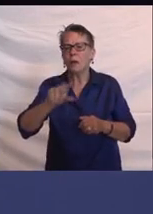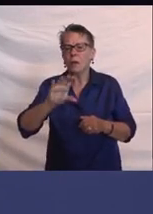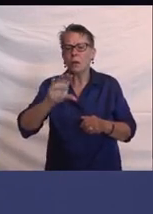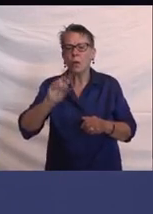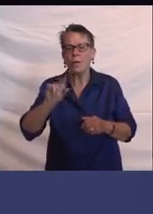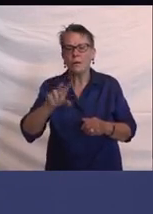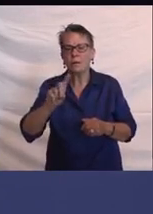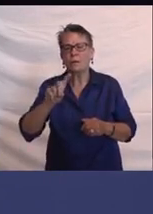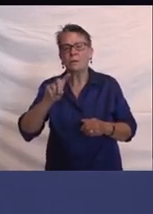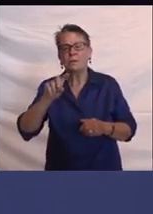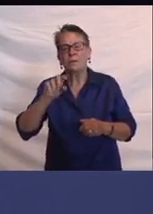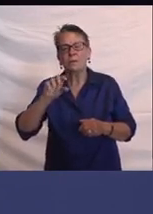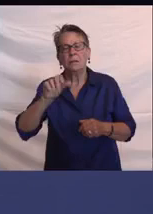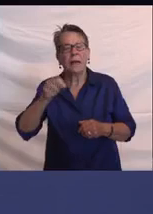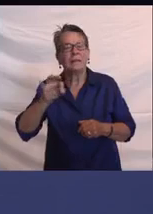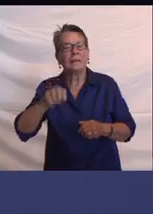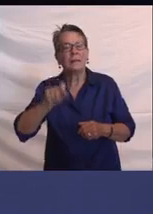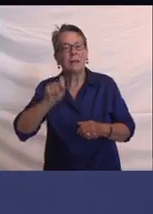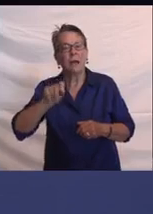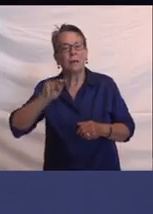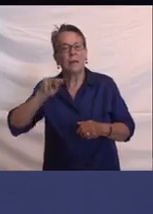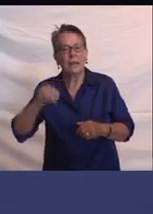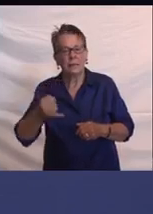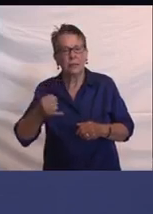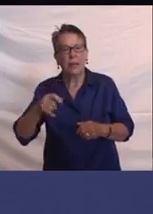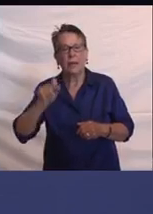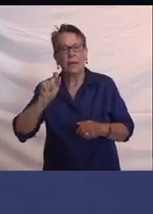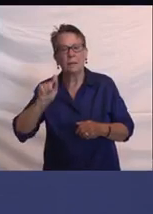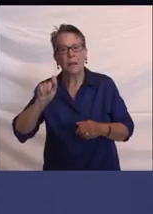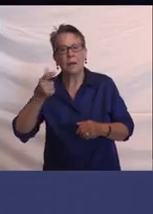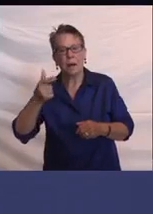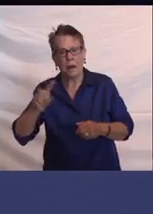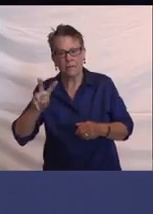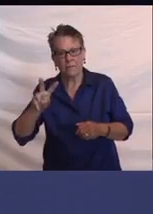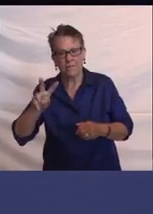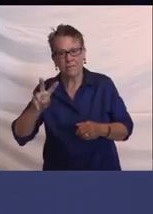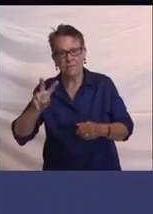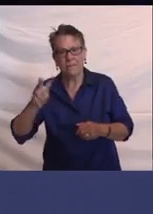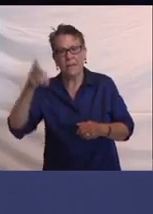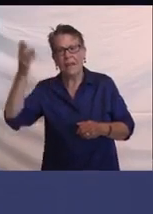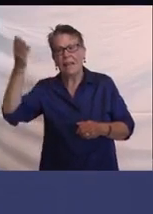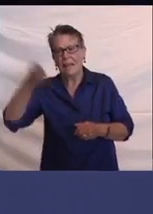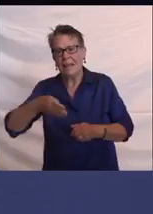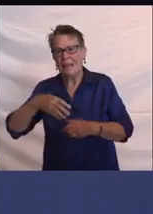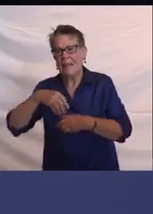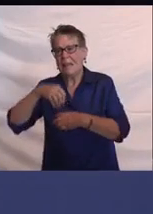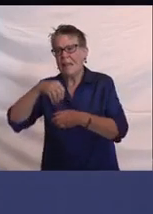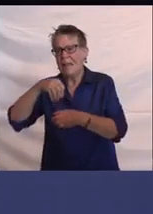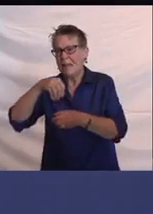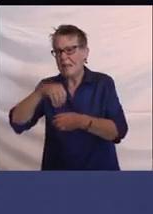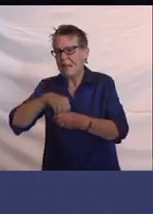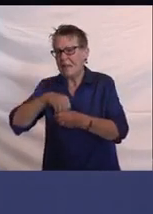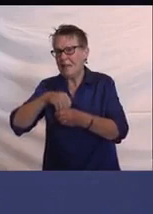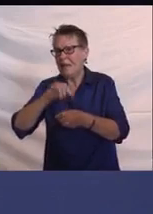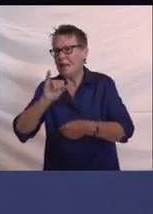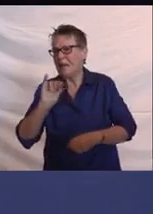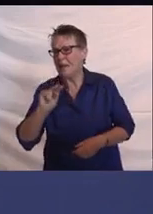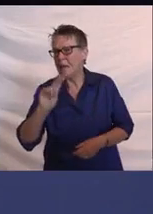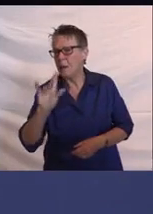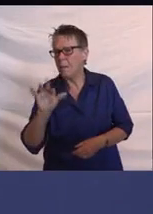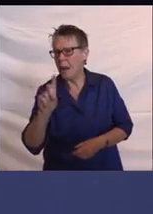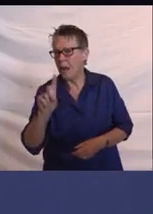covid19.nj.gov/homeboundvax. And for assistance completing the survey by phone, please call NJ COVID-19 Vaccine Call